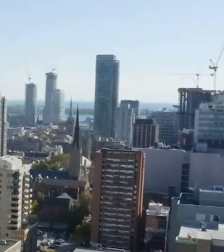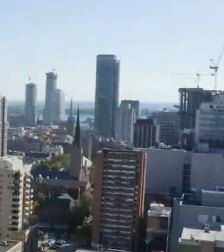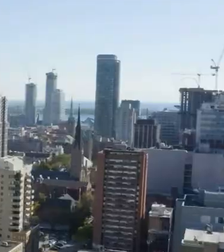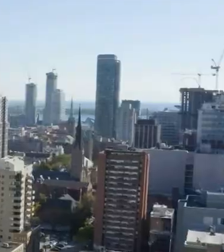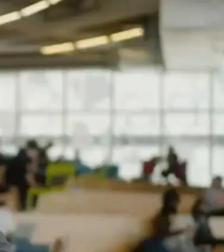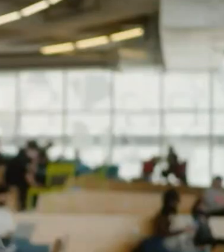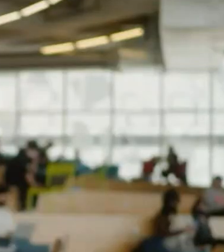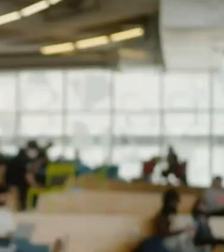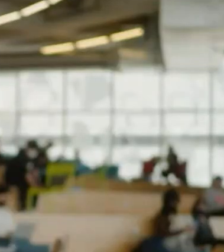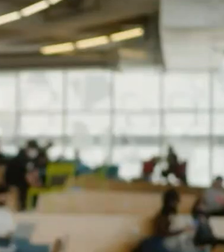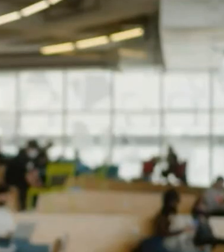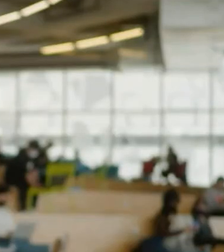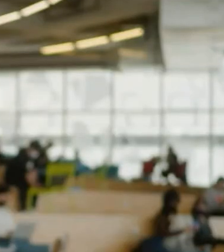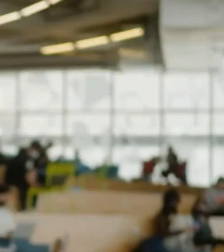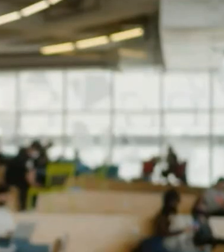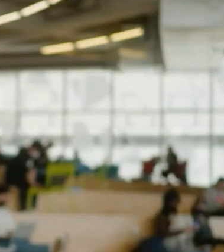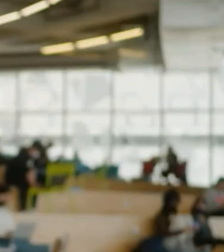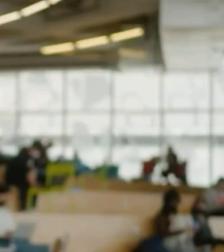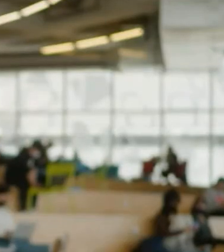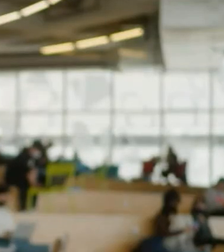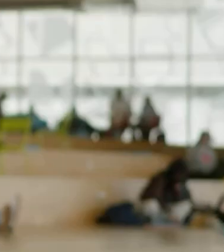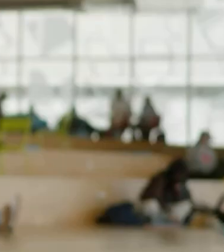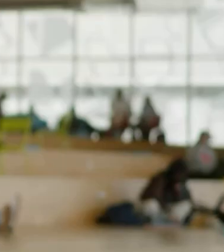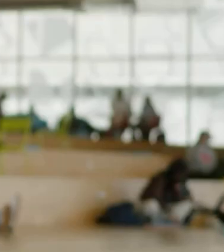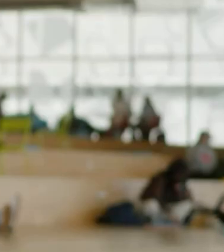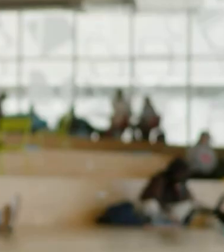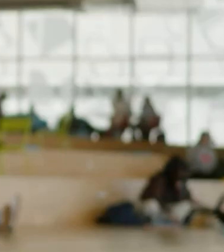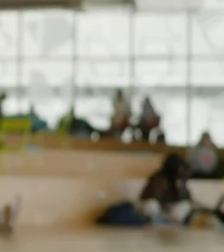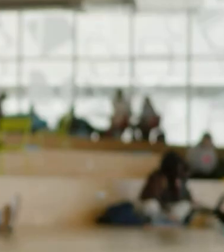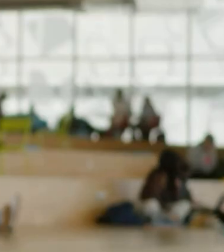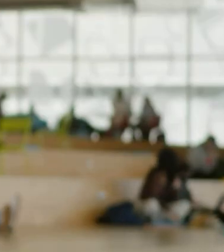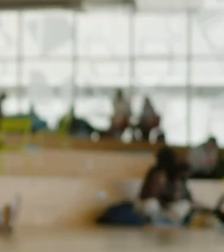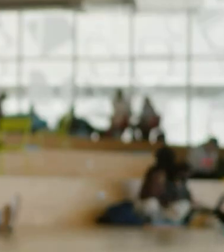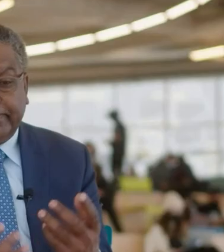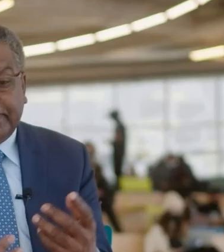And I knew immediately, having just come from Jamaica, that that